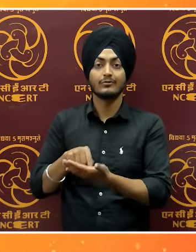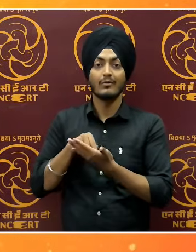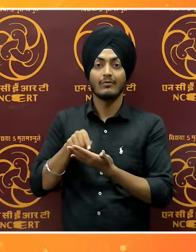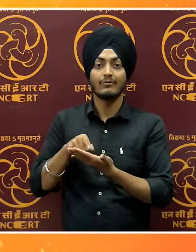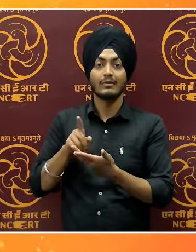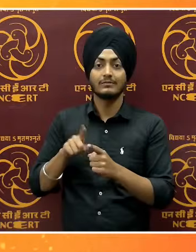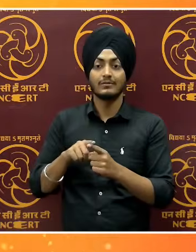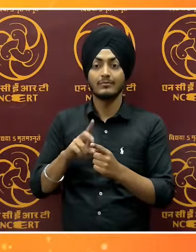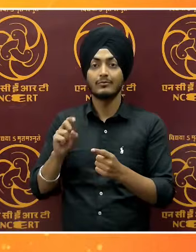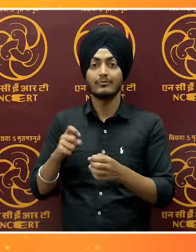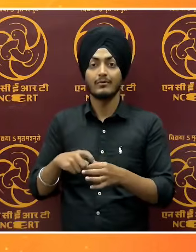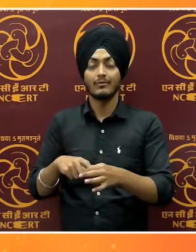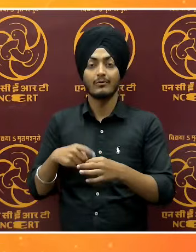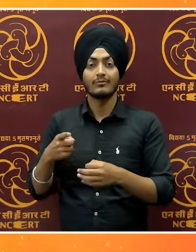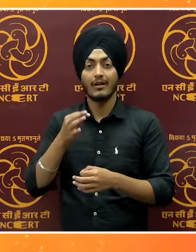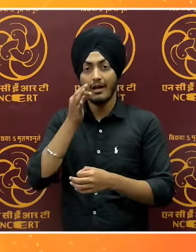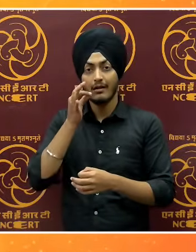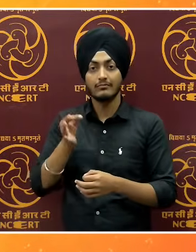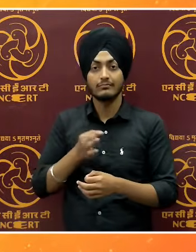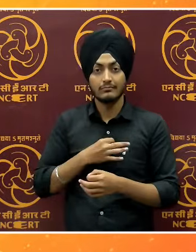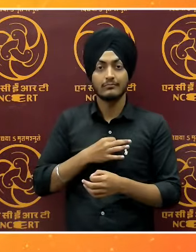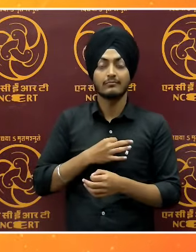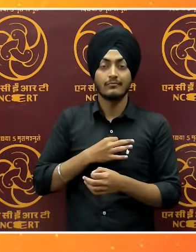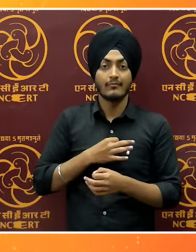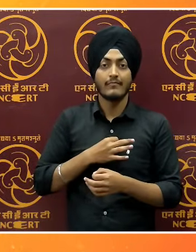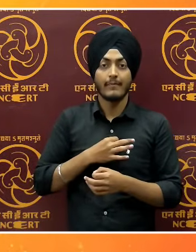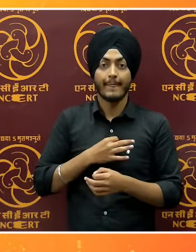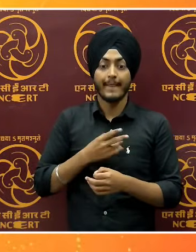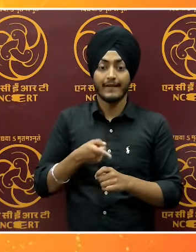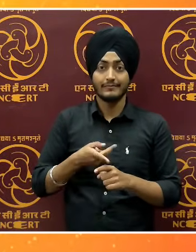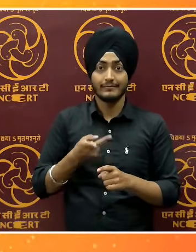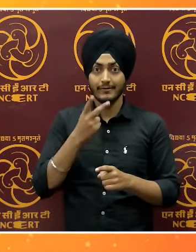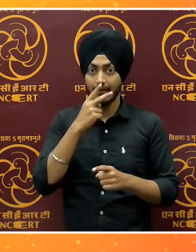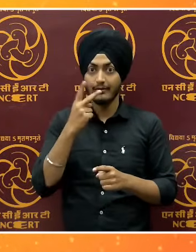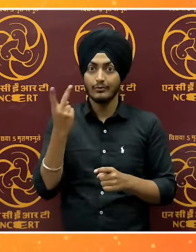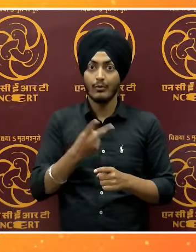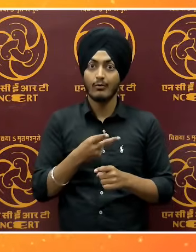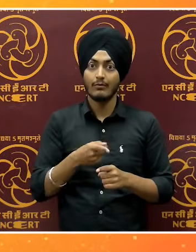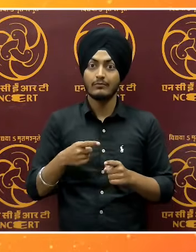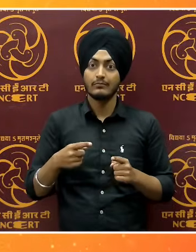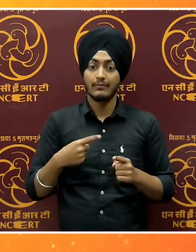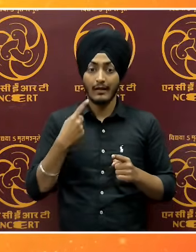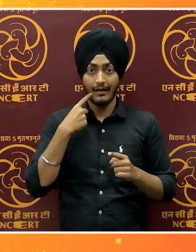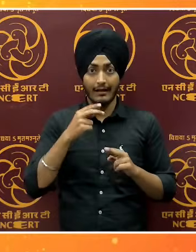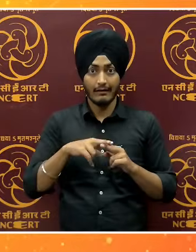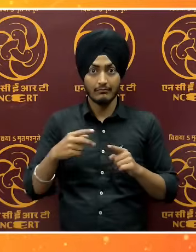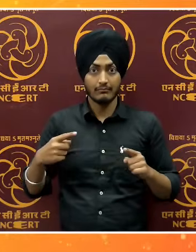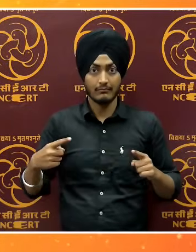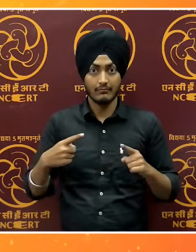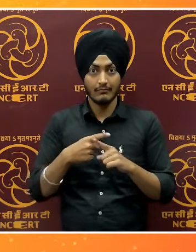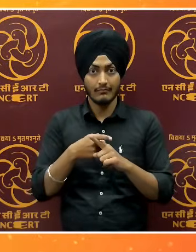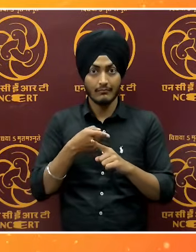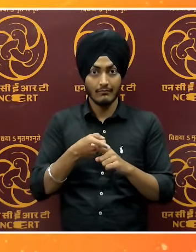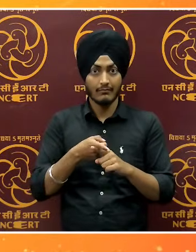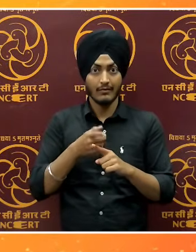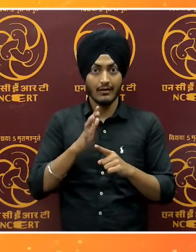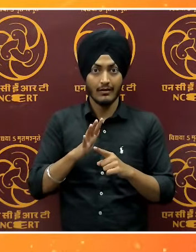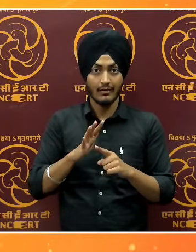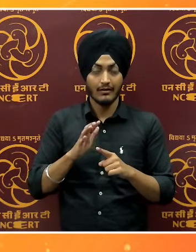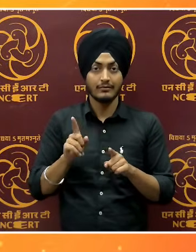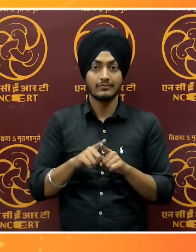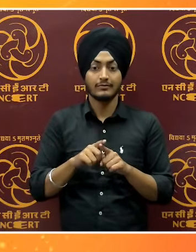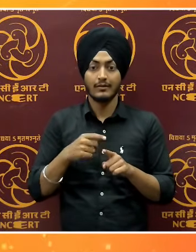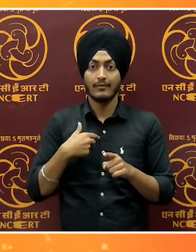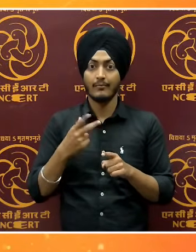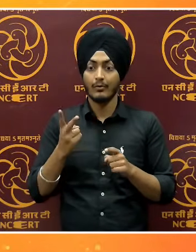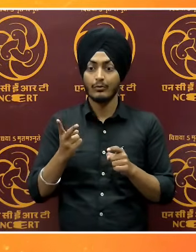coming to your question. There are two lines. If they are intersected, that means if I am taking two